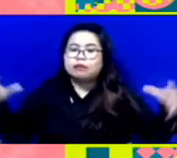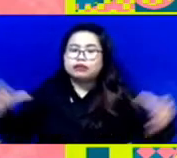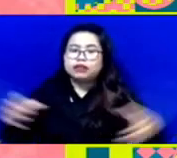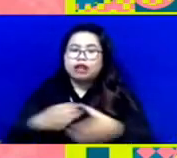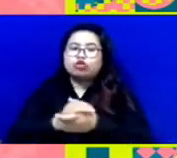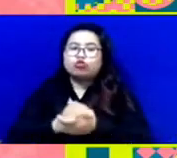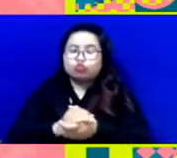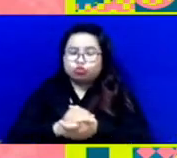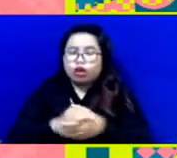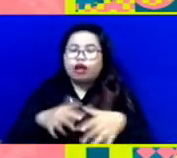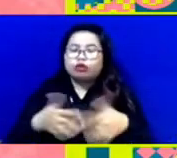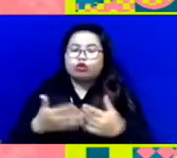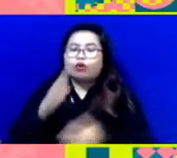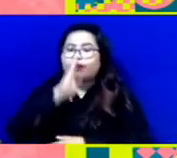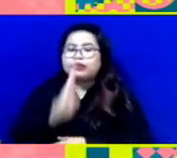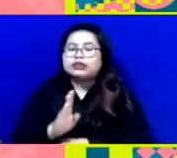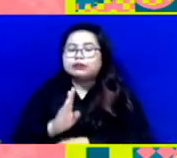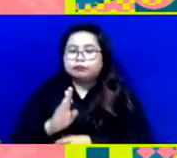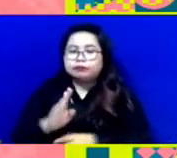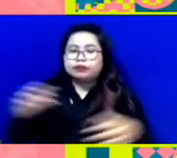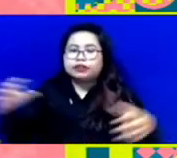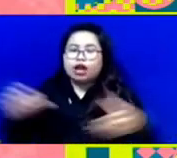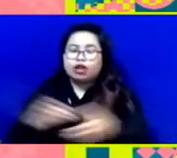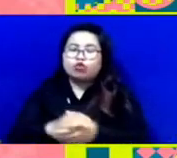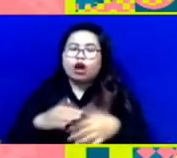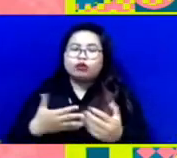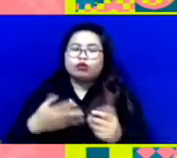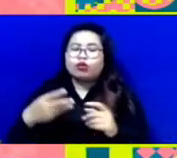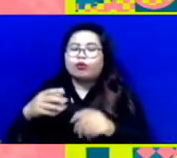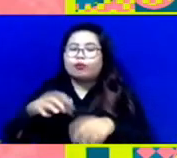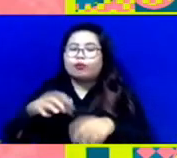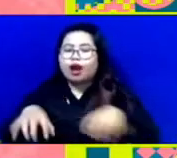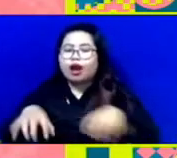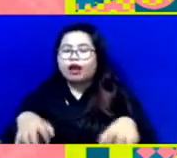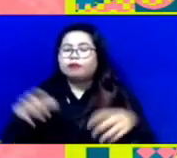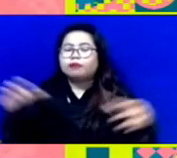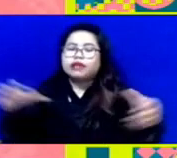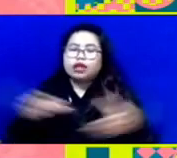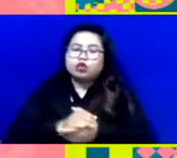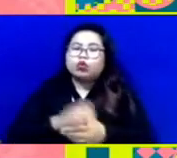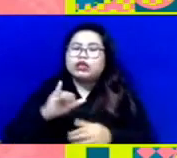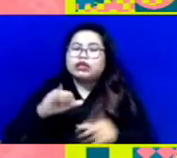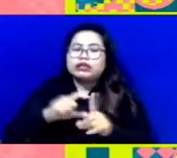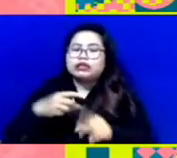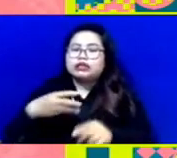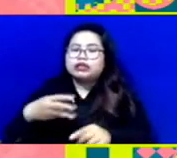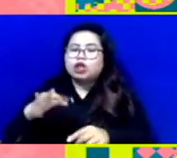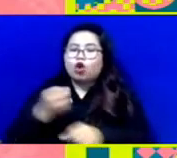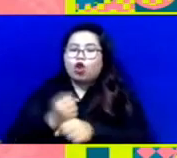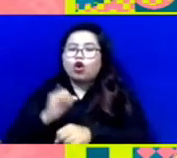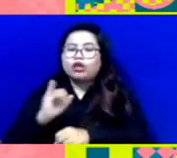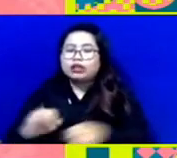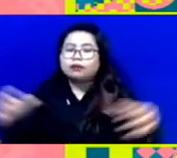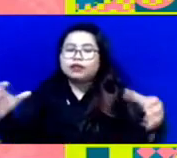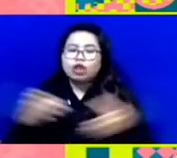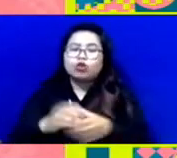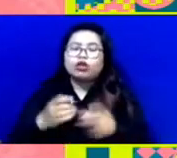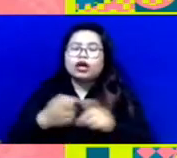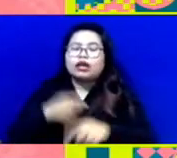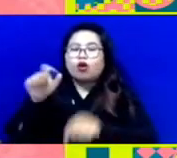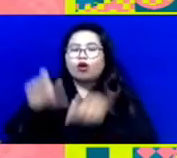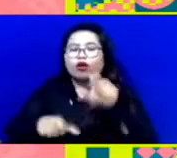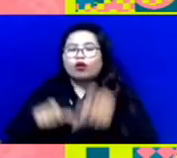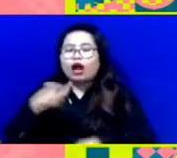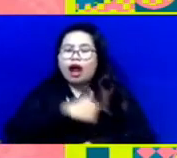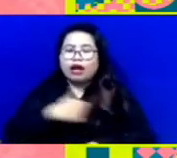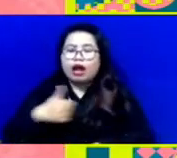uniting agency, uniting ideology, for all people of different religion, different tradition, and different religious belief.